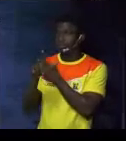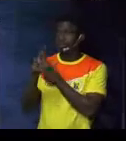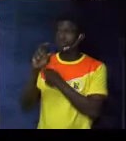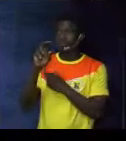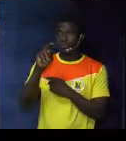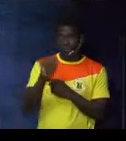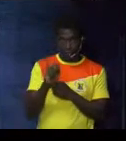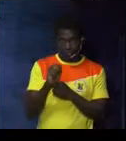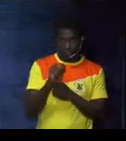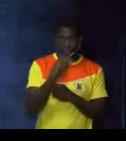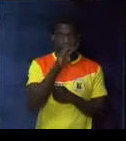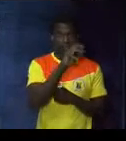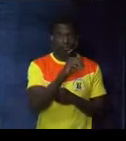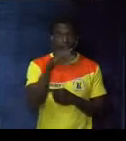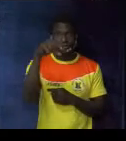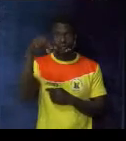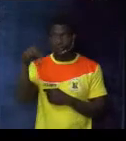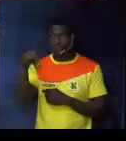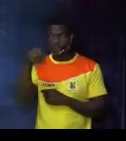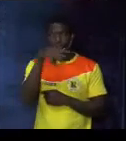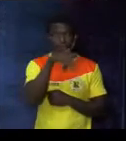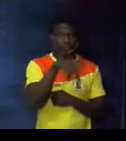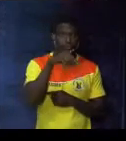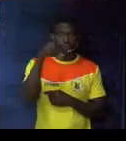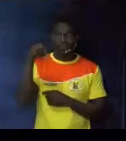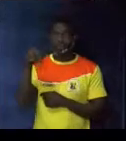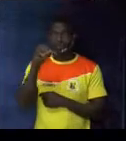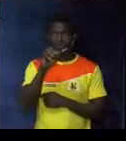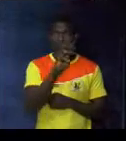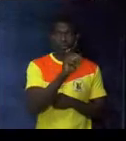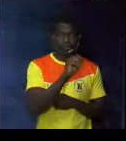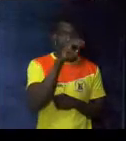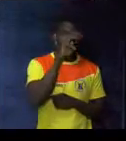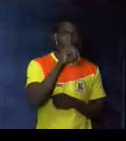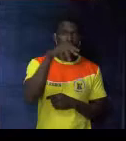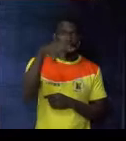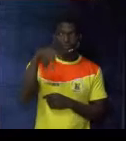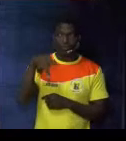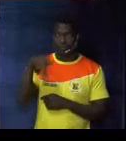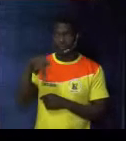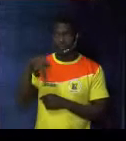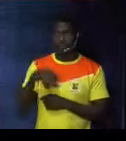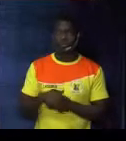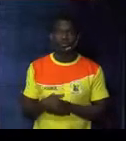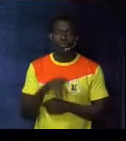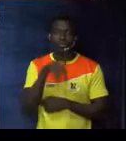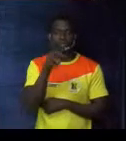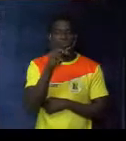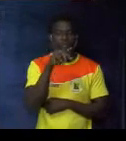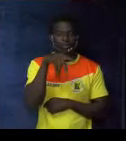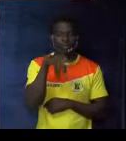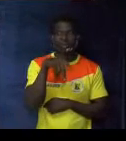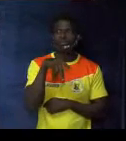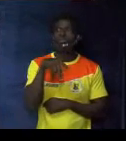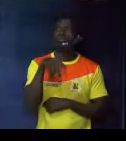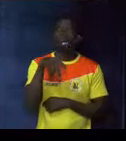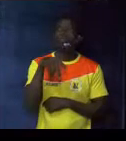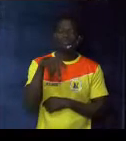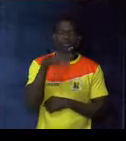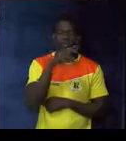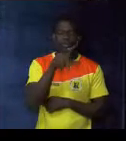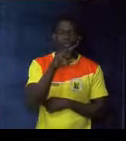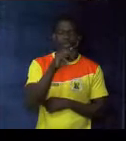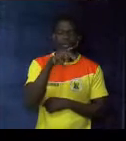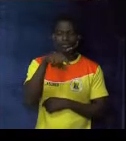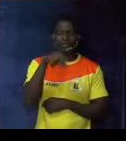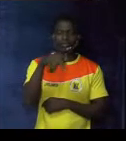LN, MQ, PQ, OM, MP, LMQ, P, and L. I'll give you 30 seconds for